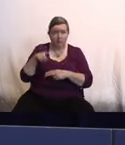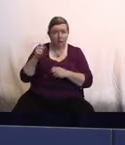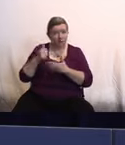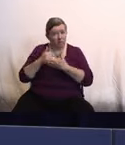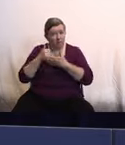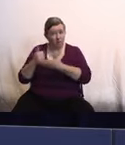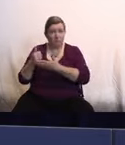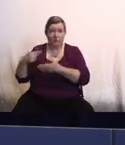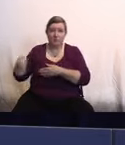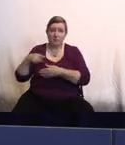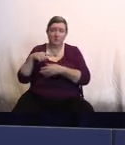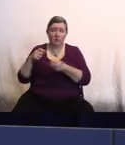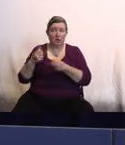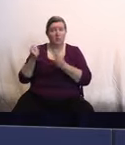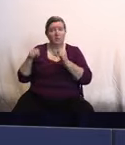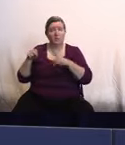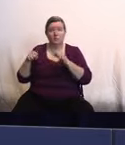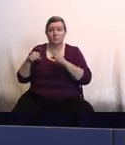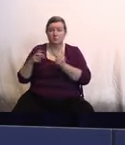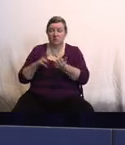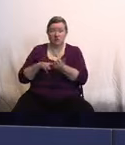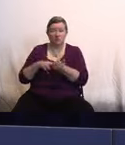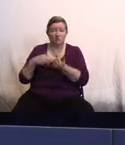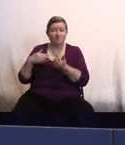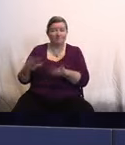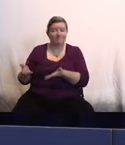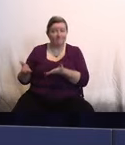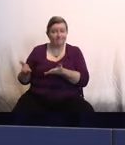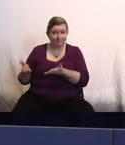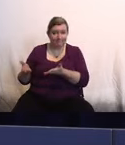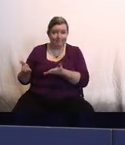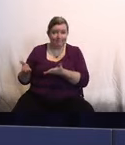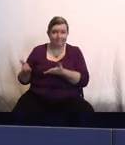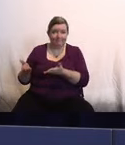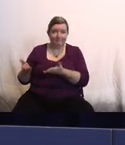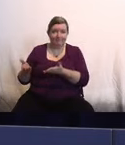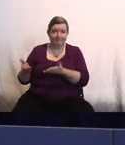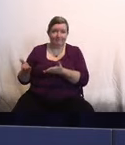possibly do to stem the